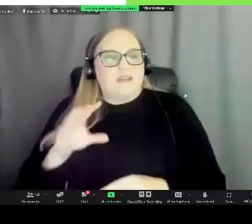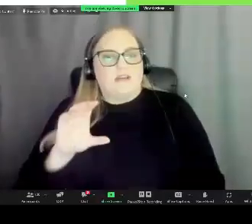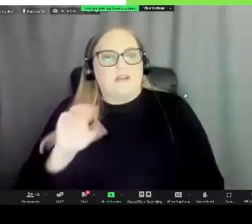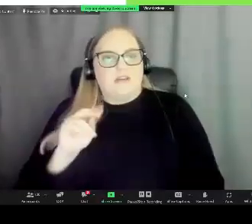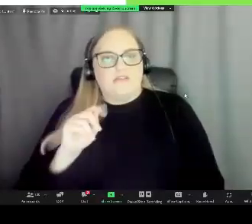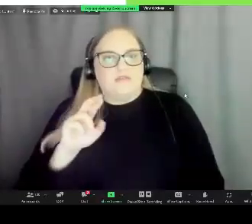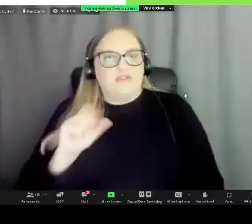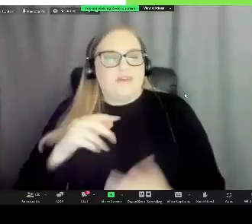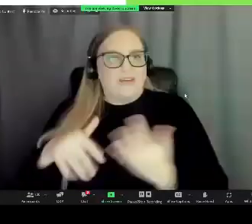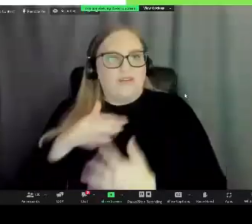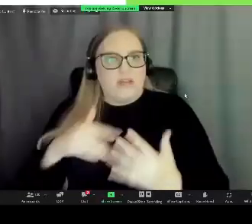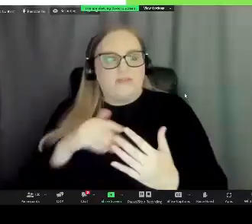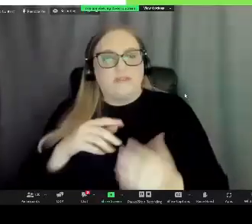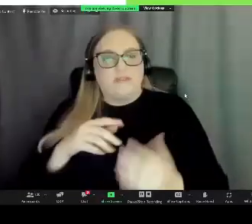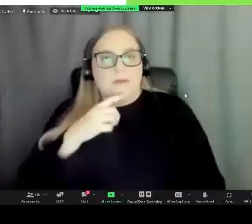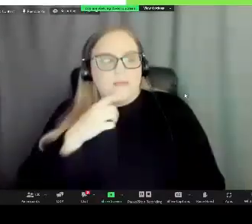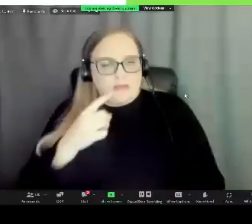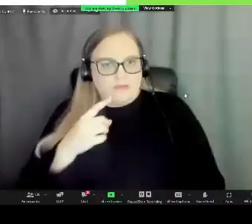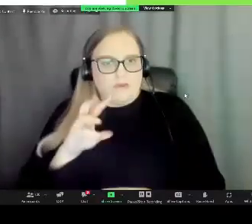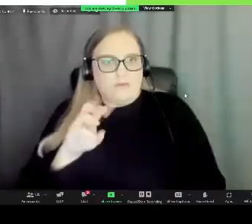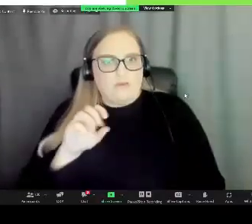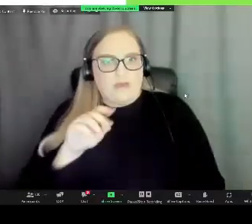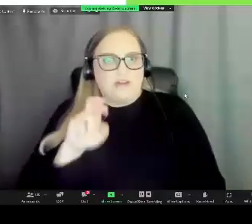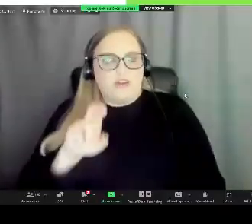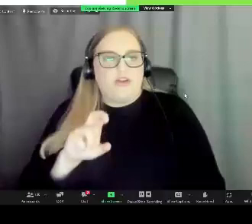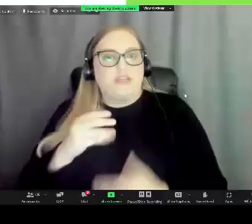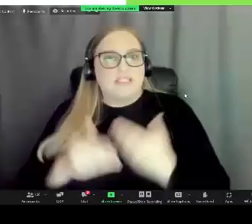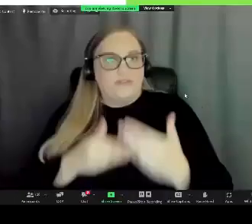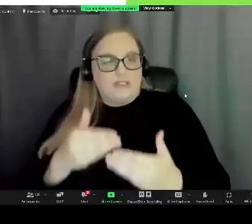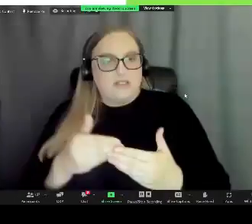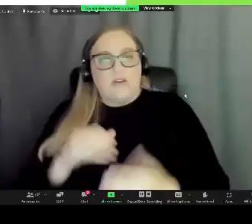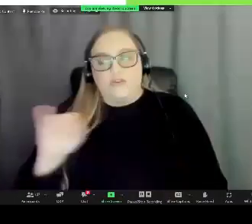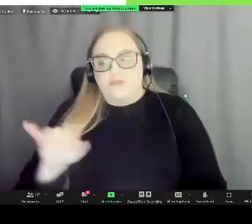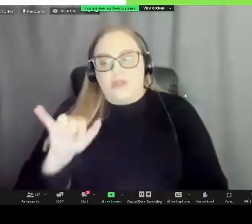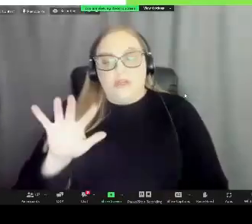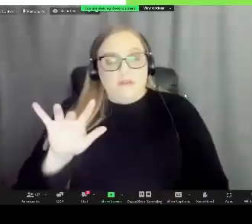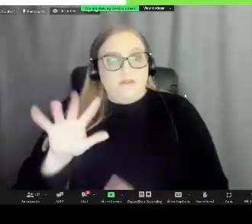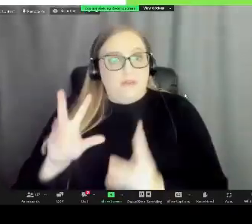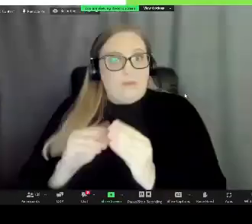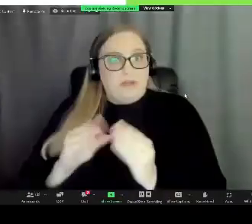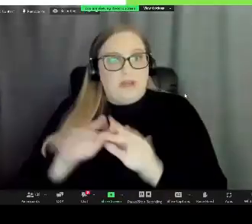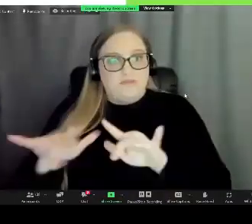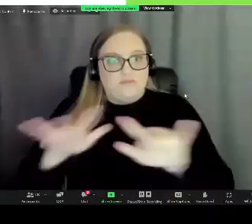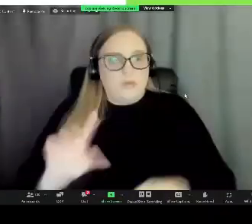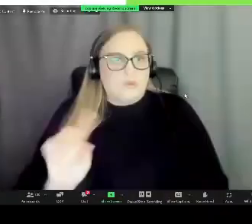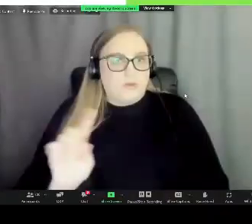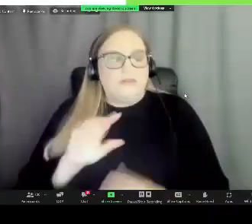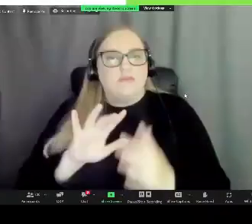webinar series. A recording of our July 25th webinar can be found on our website at